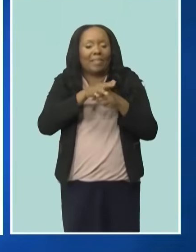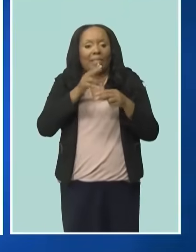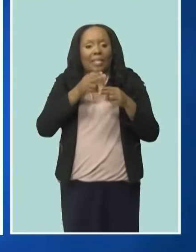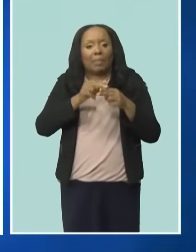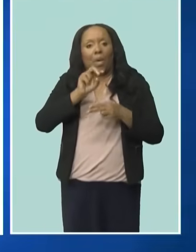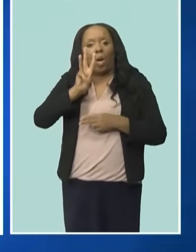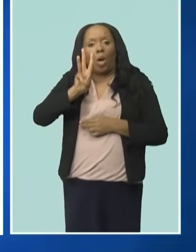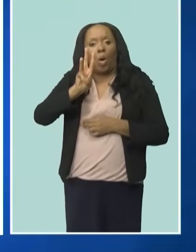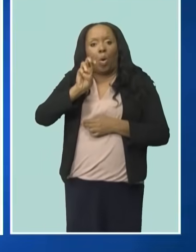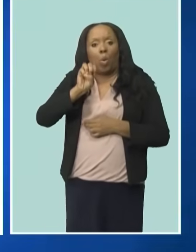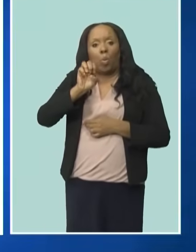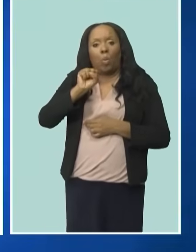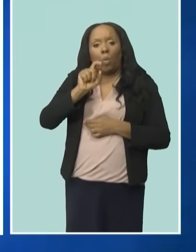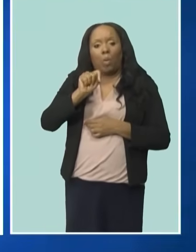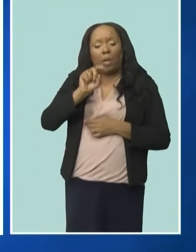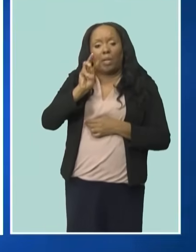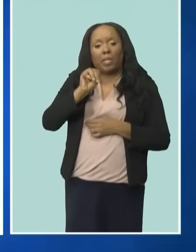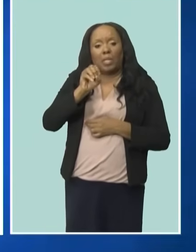contact with.